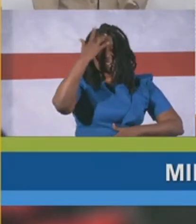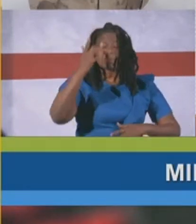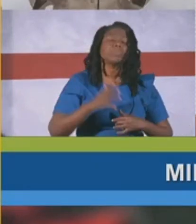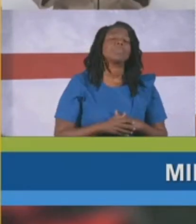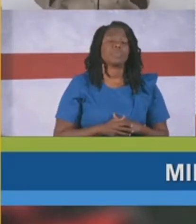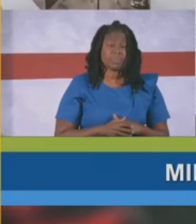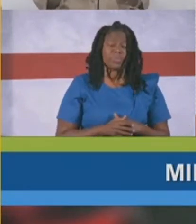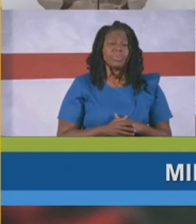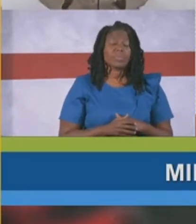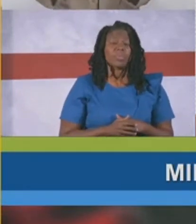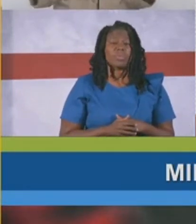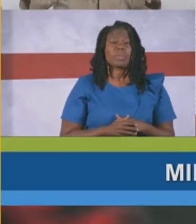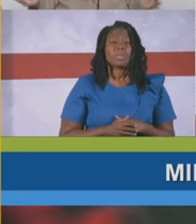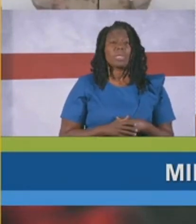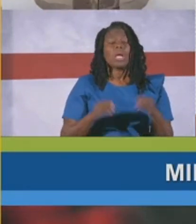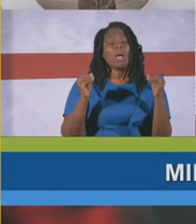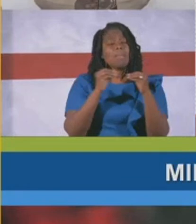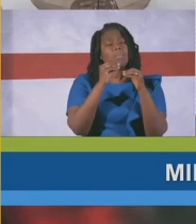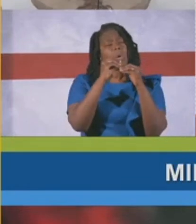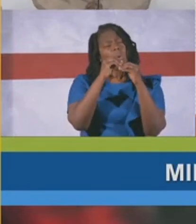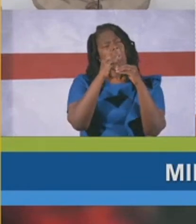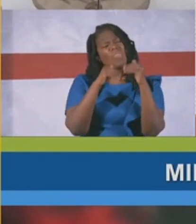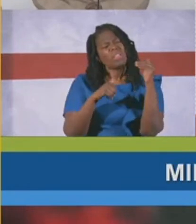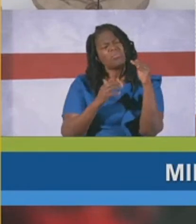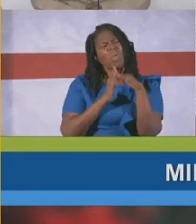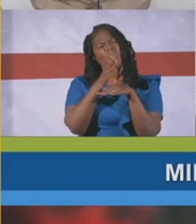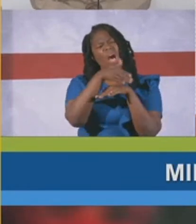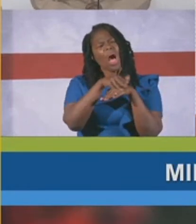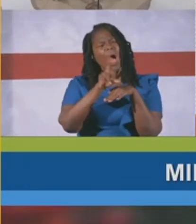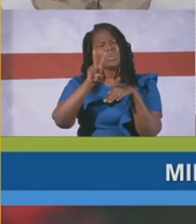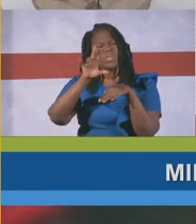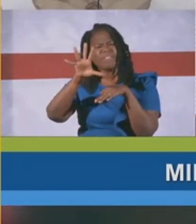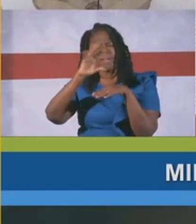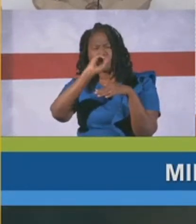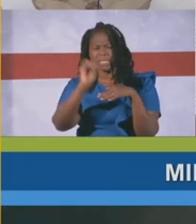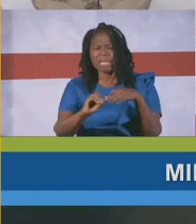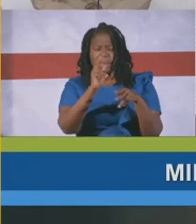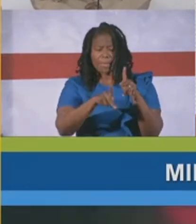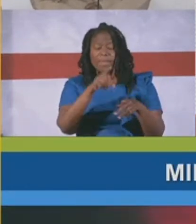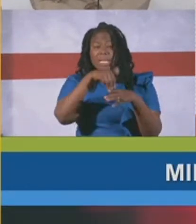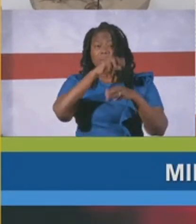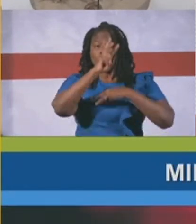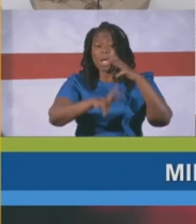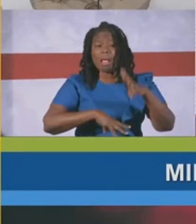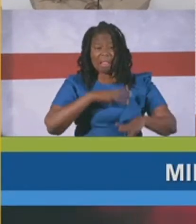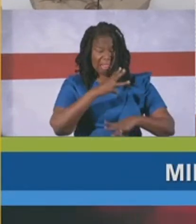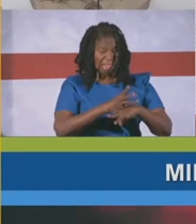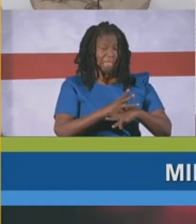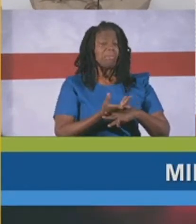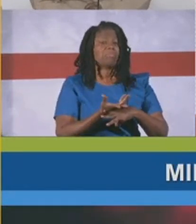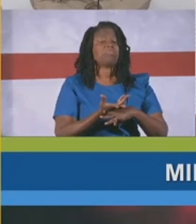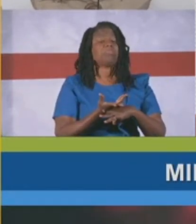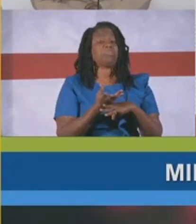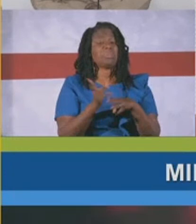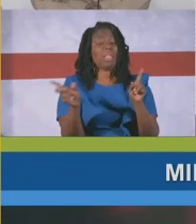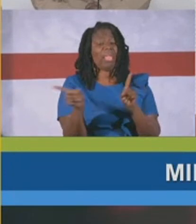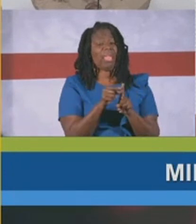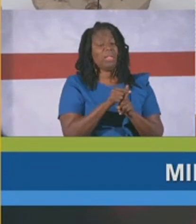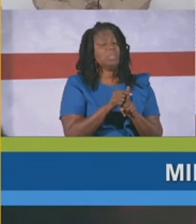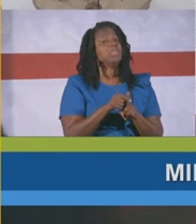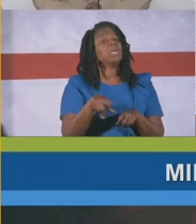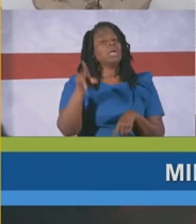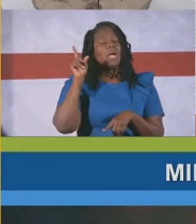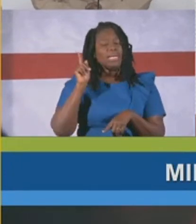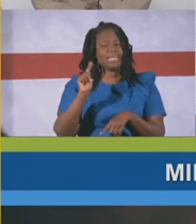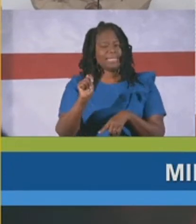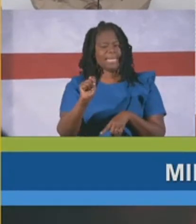than 25% of individuals all over the world. Now, that doesn't mean that you have active TB.